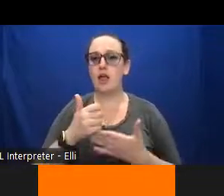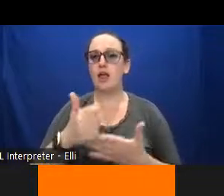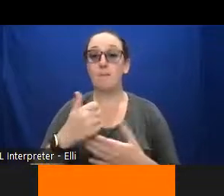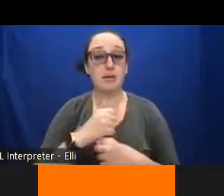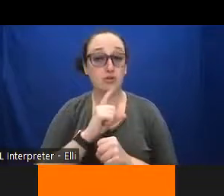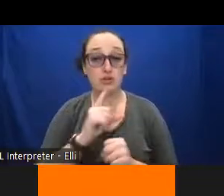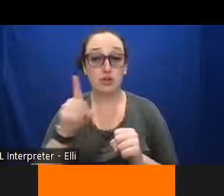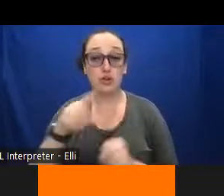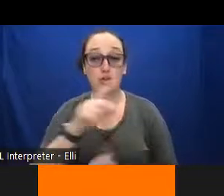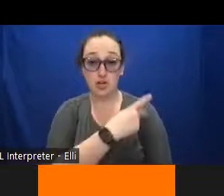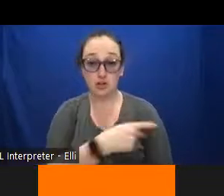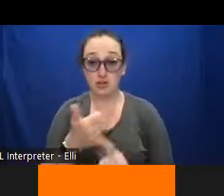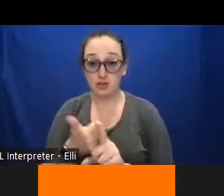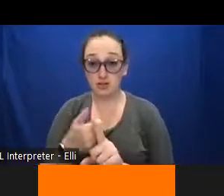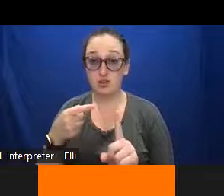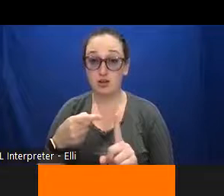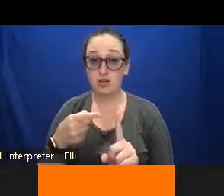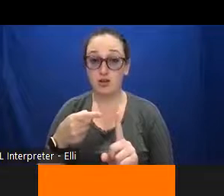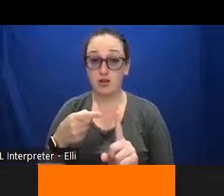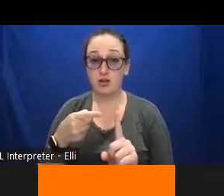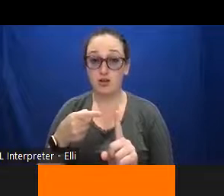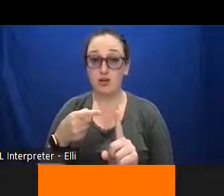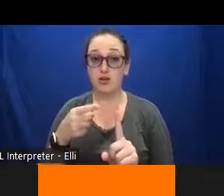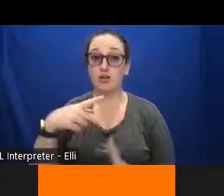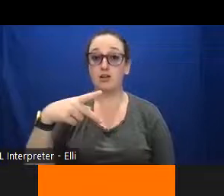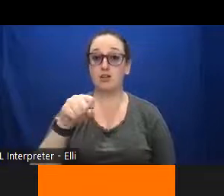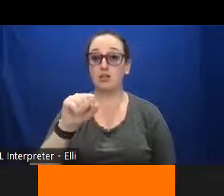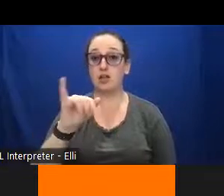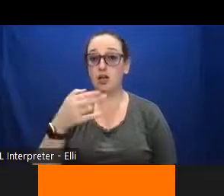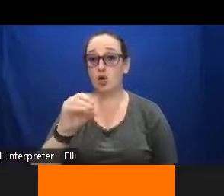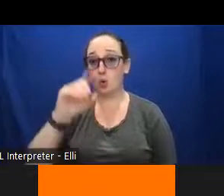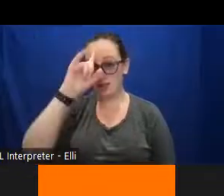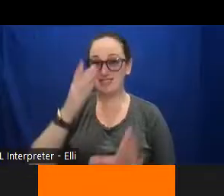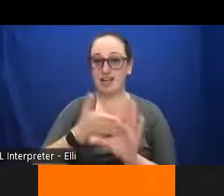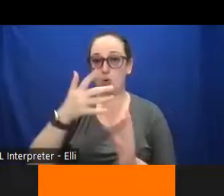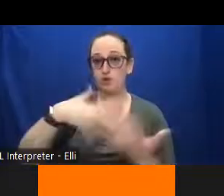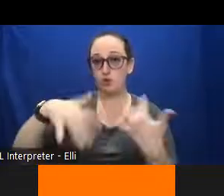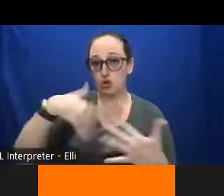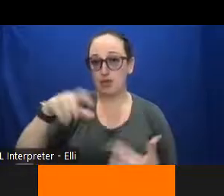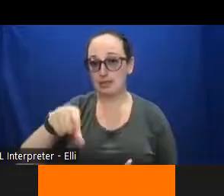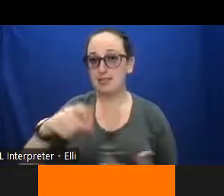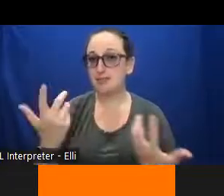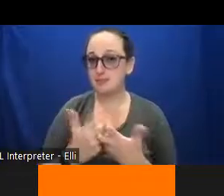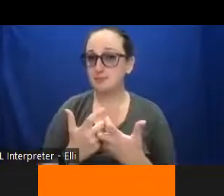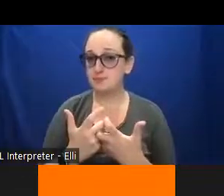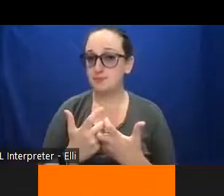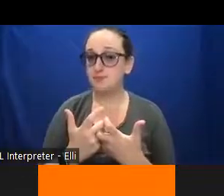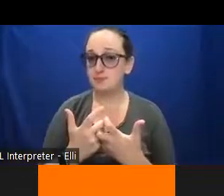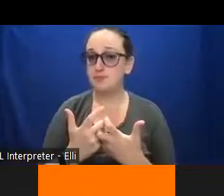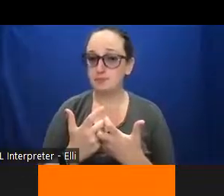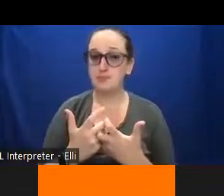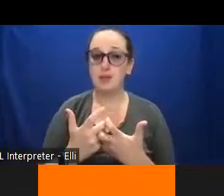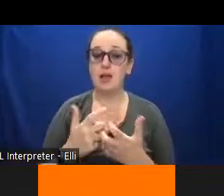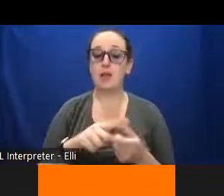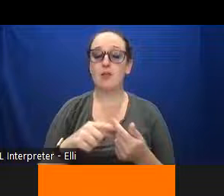that the patient's psychosocial needs are also acknowledged and met, and aid in the